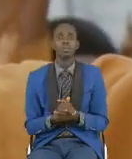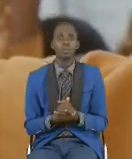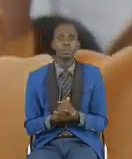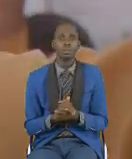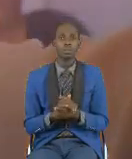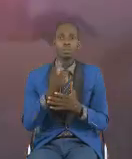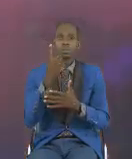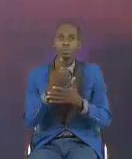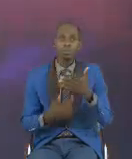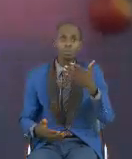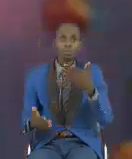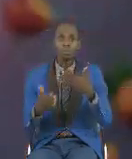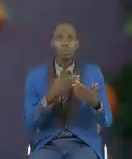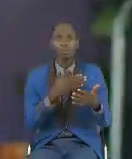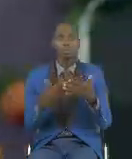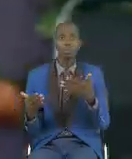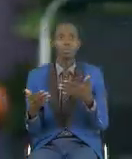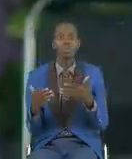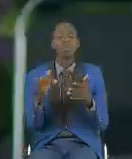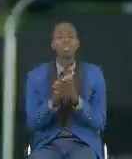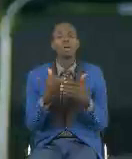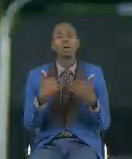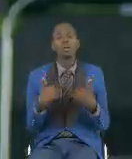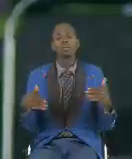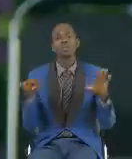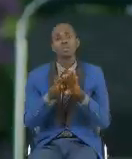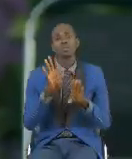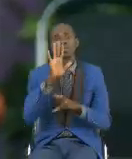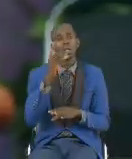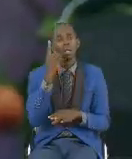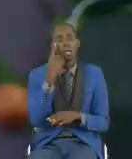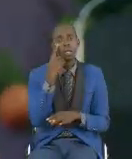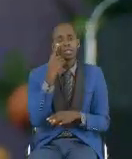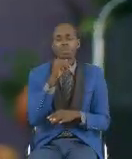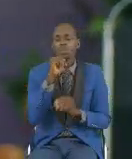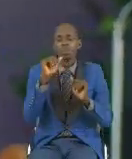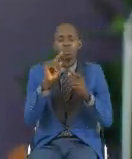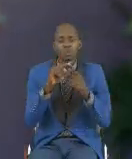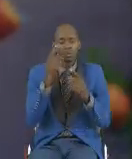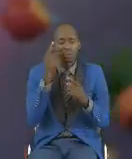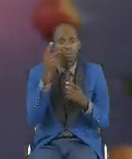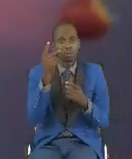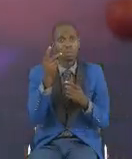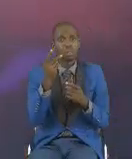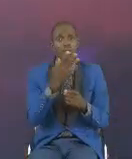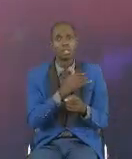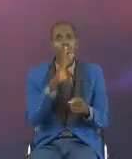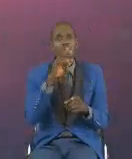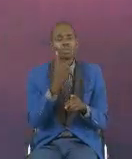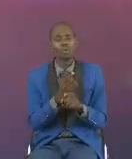Whatever have closed your eyes, you couldn't see, and you are following the